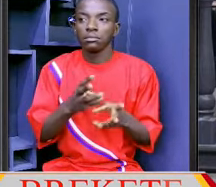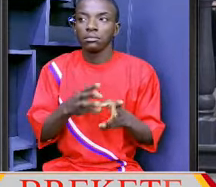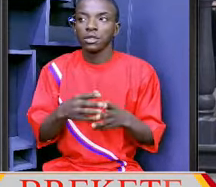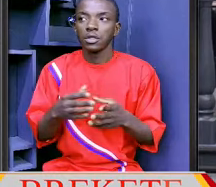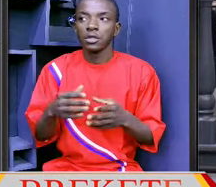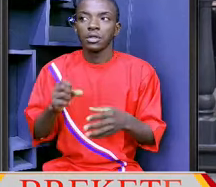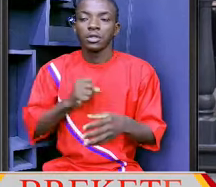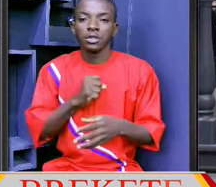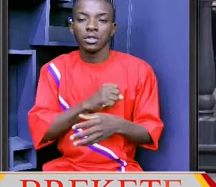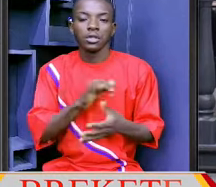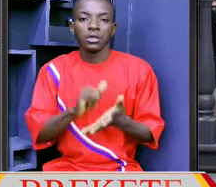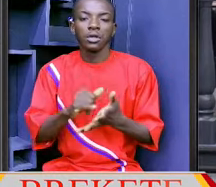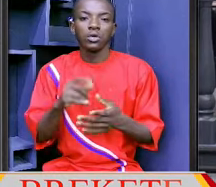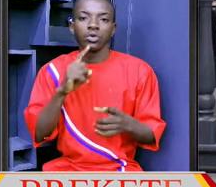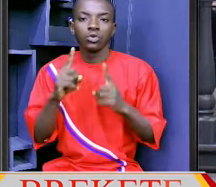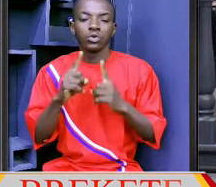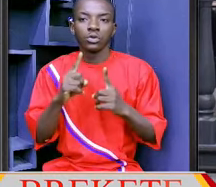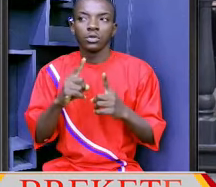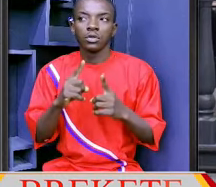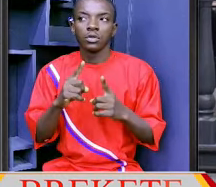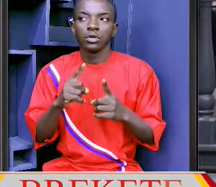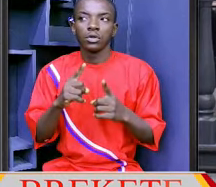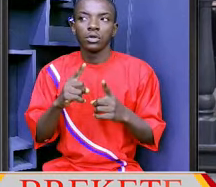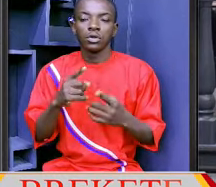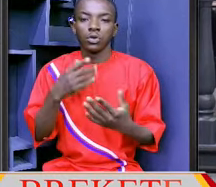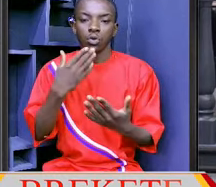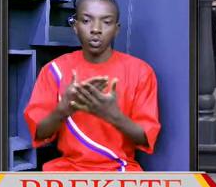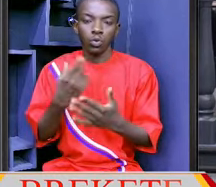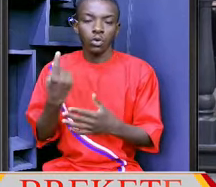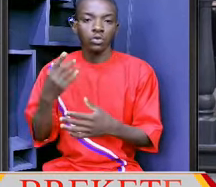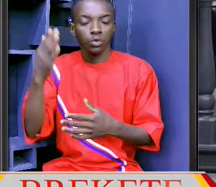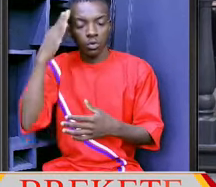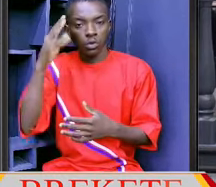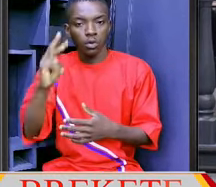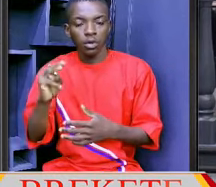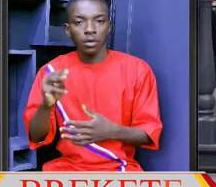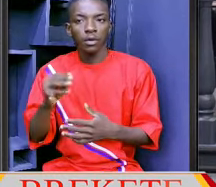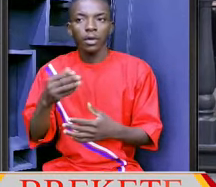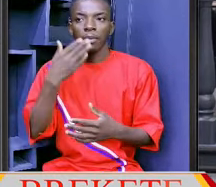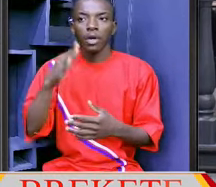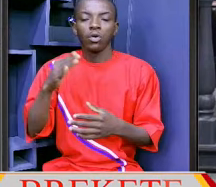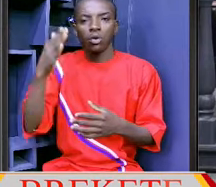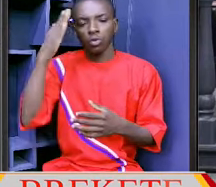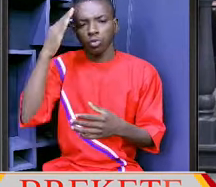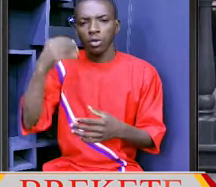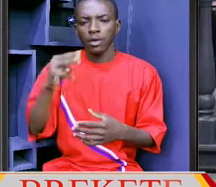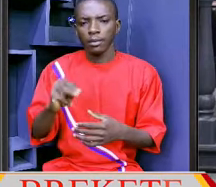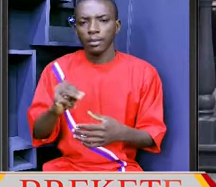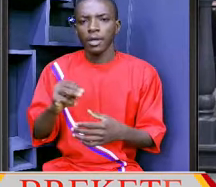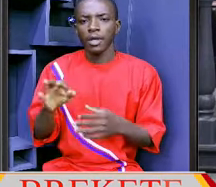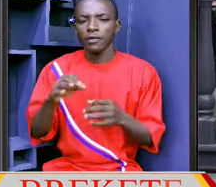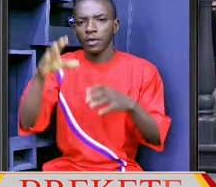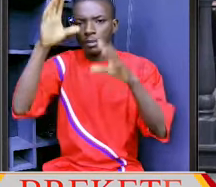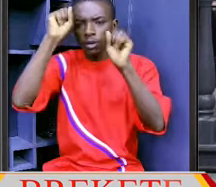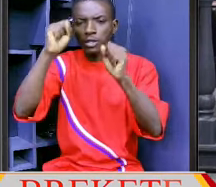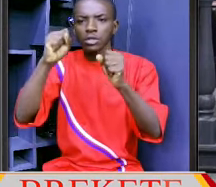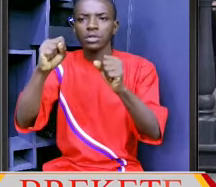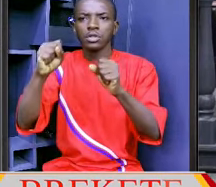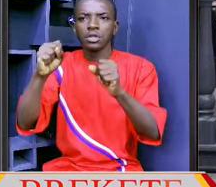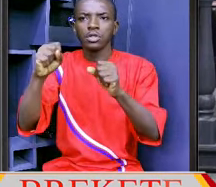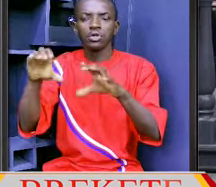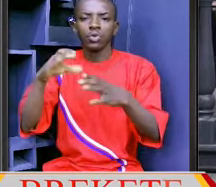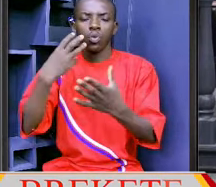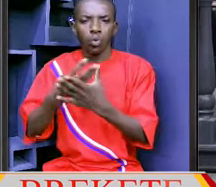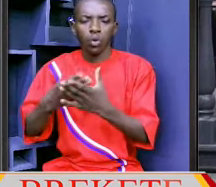The senators, where will they talk? The good ones, we know them. The bad ones, we know them. Yes, if the president is doing well, we